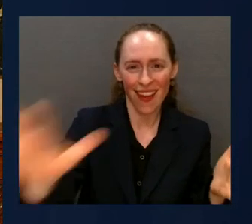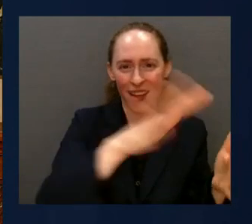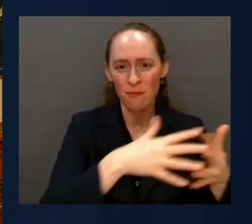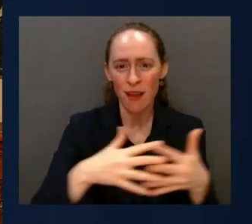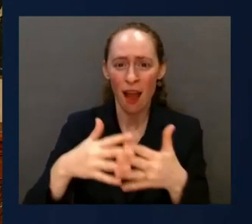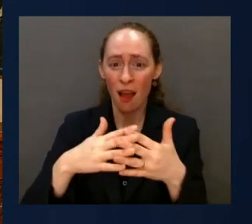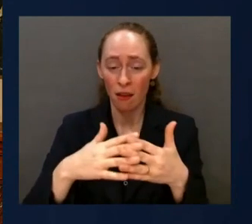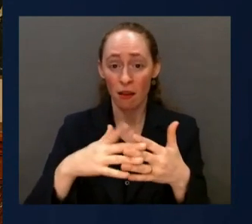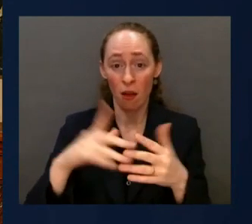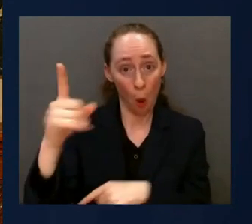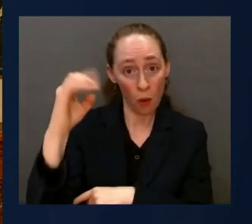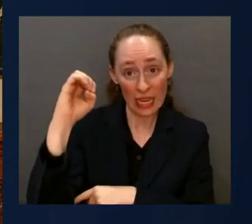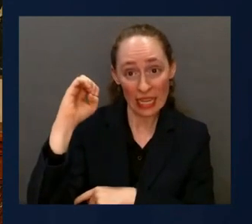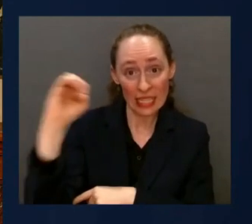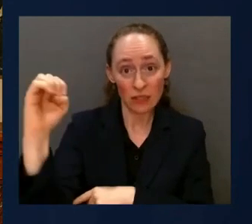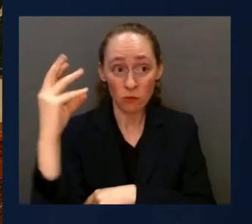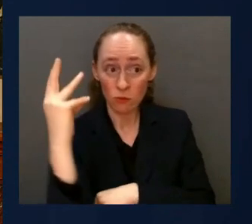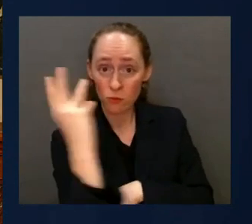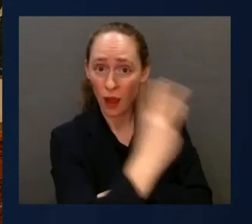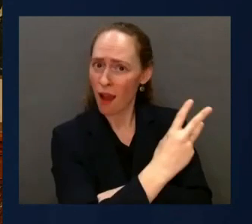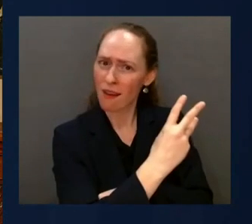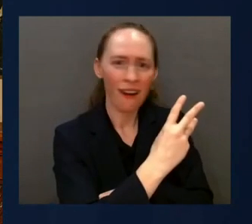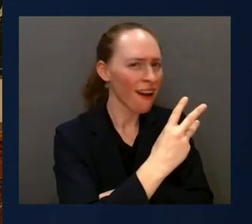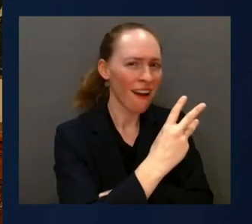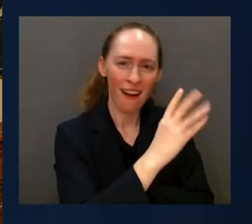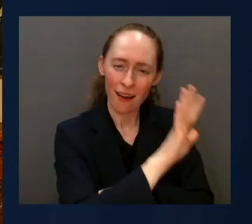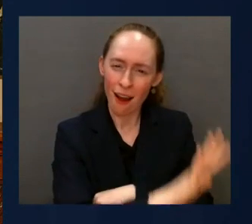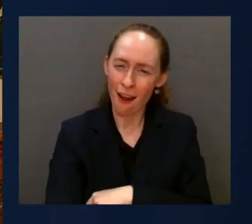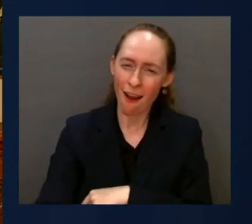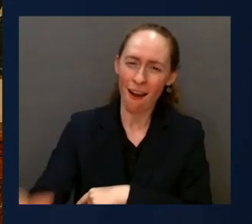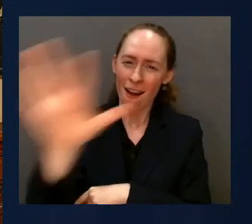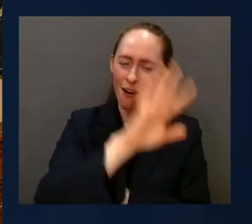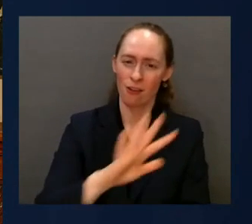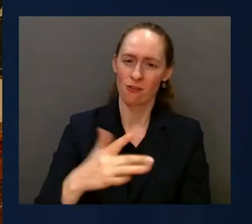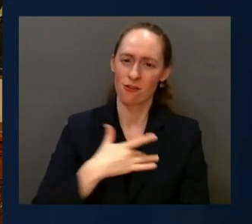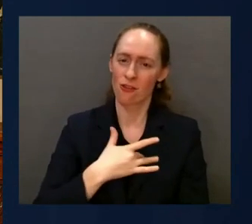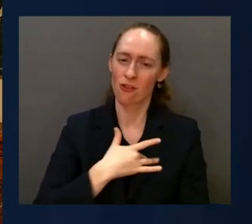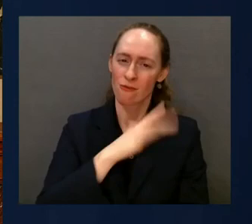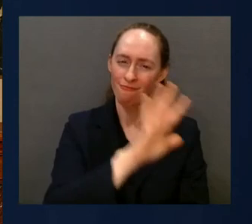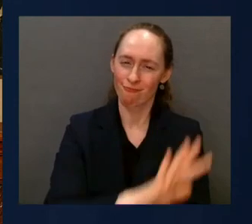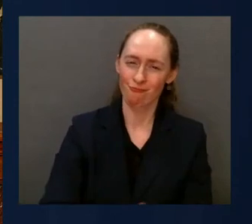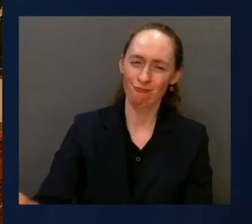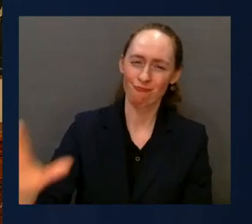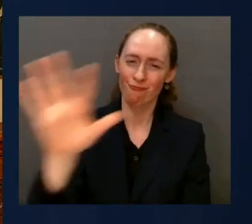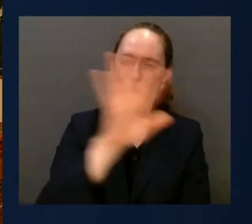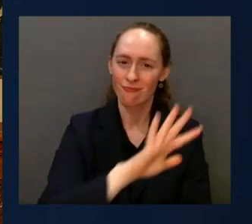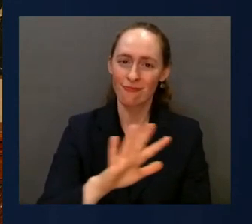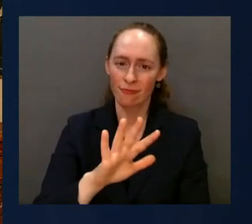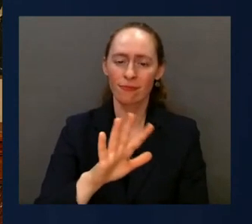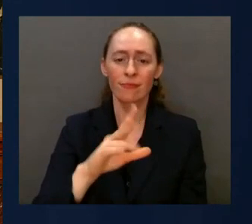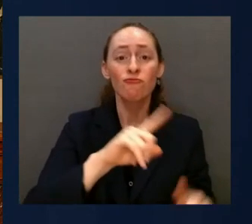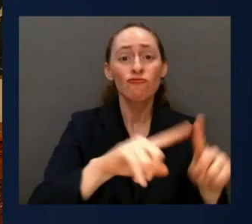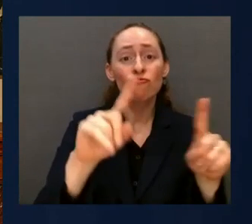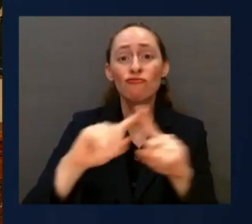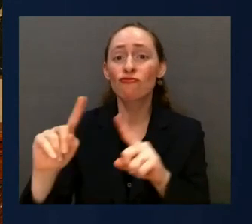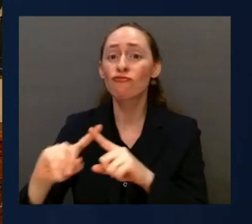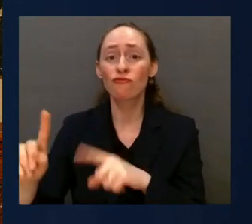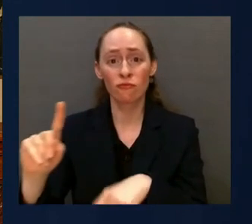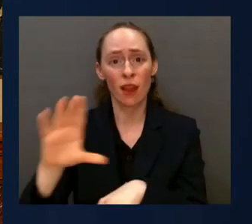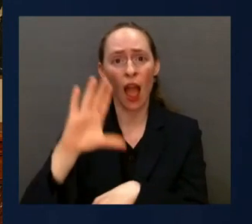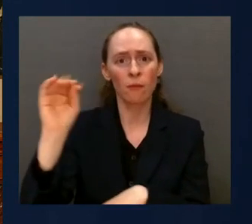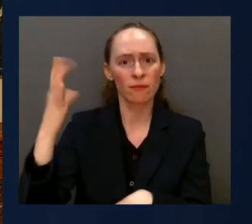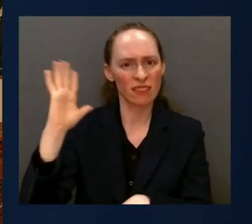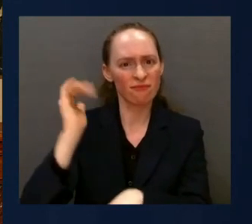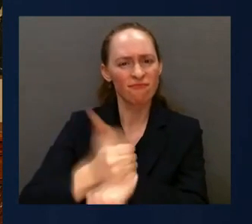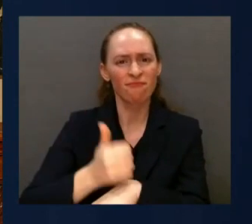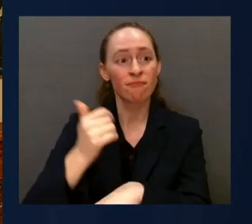going to come from companies that have announced more than $300 billion in investment in American manufacturing over